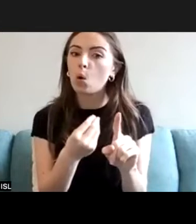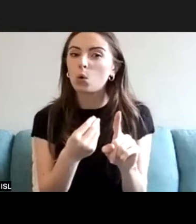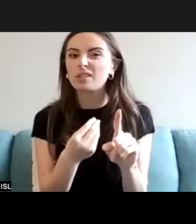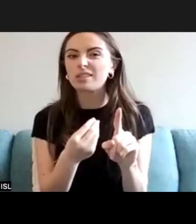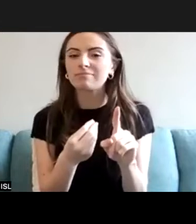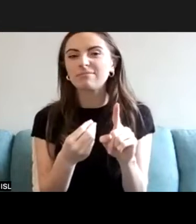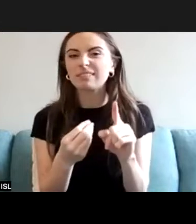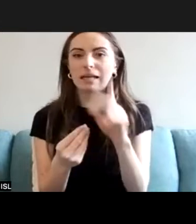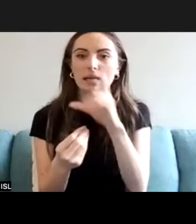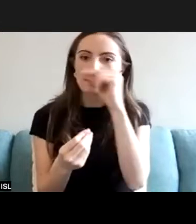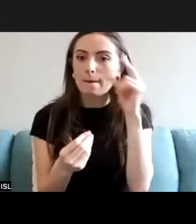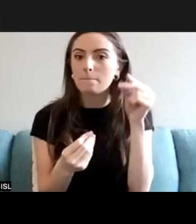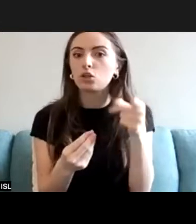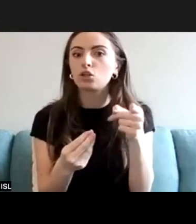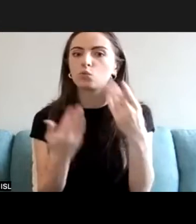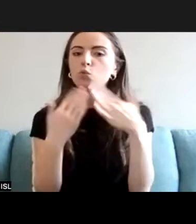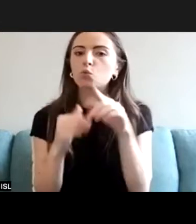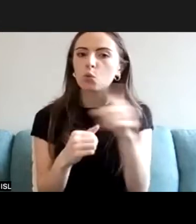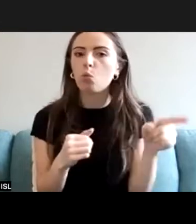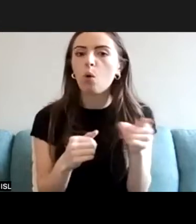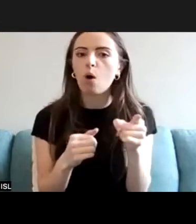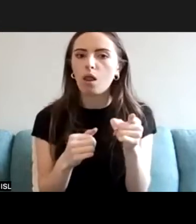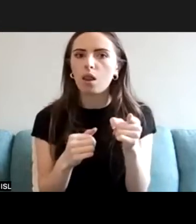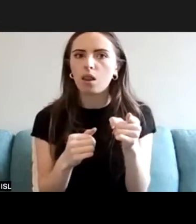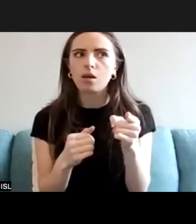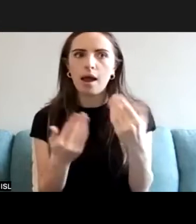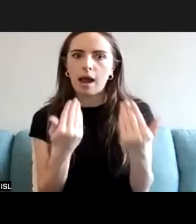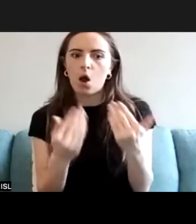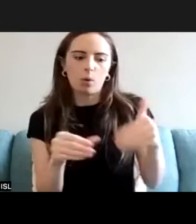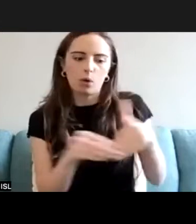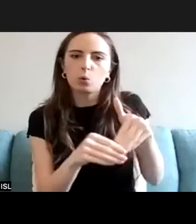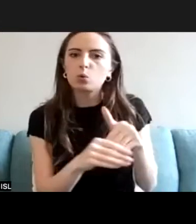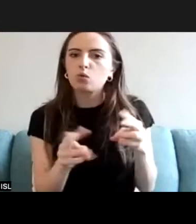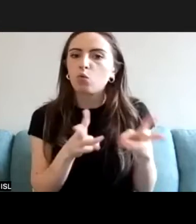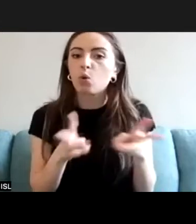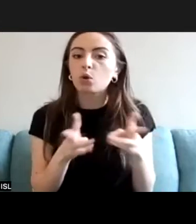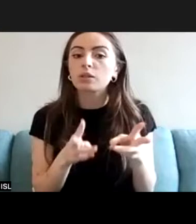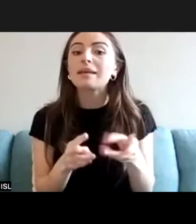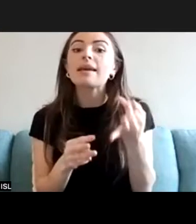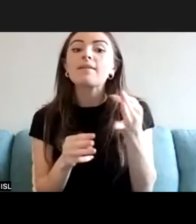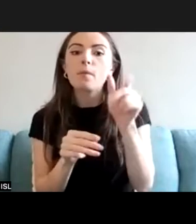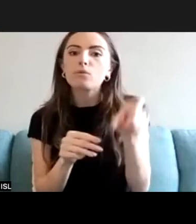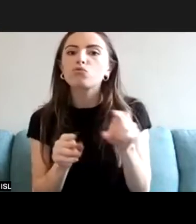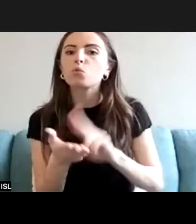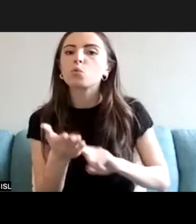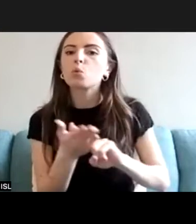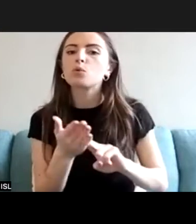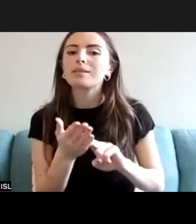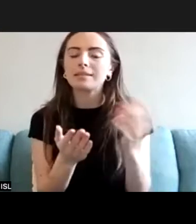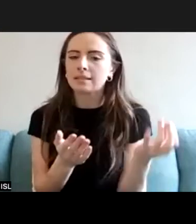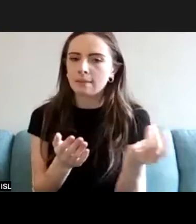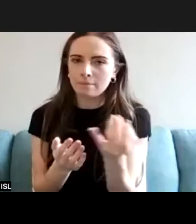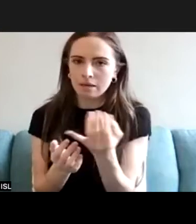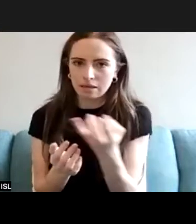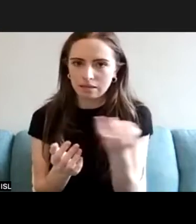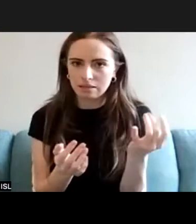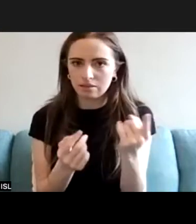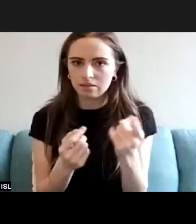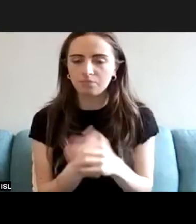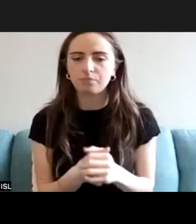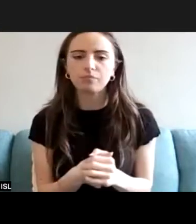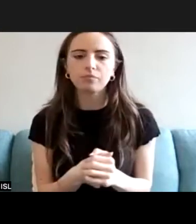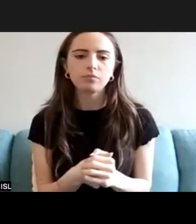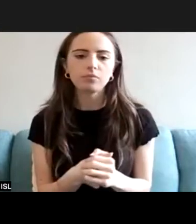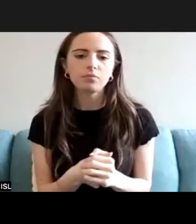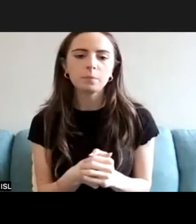first-hand impact of inaccessible documents has on an individual who's using a screen reader. I suppose just starting